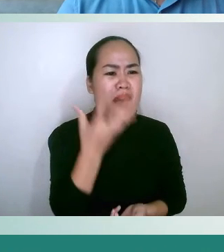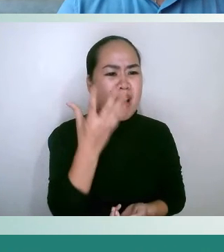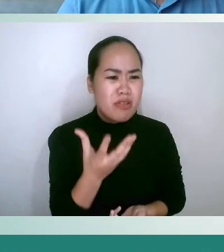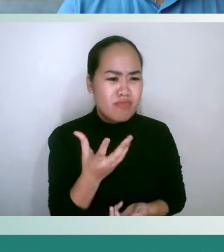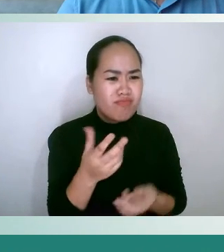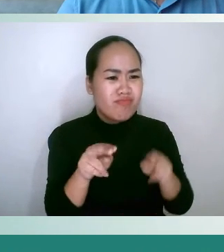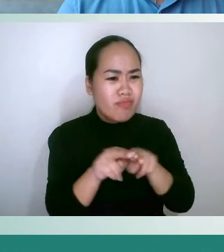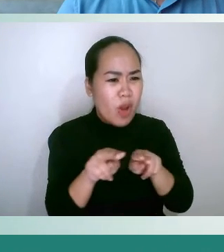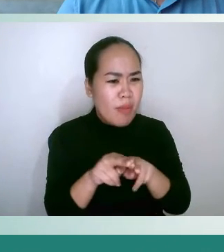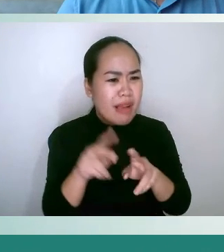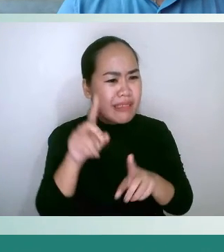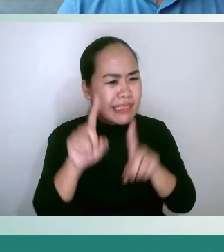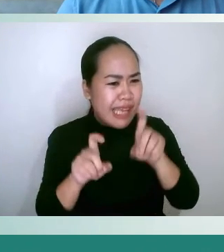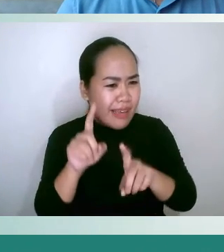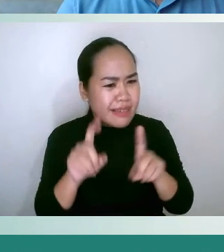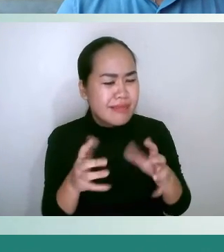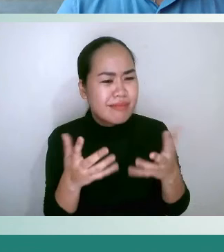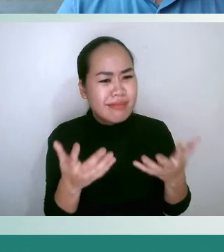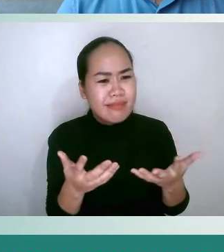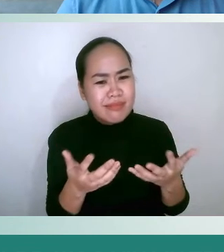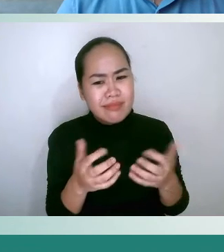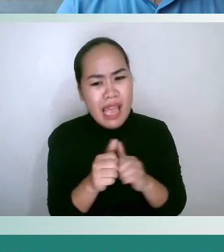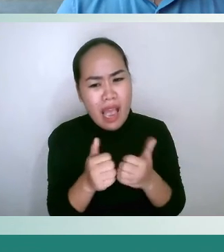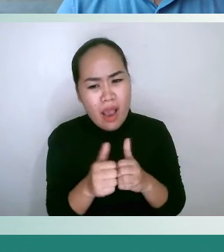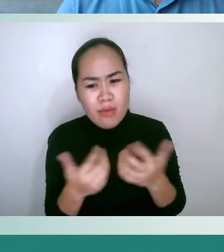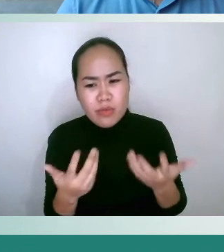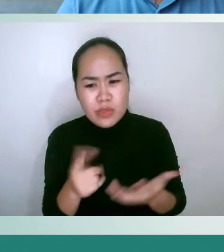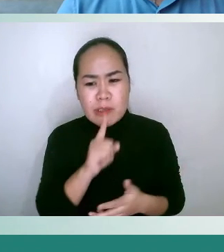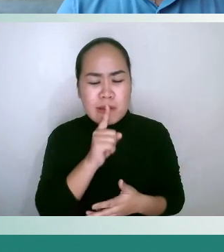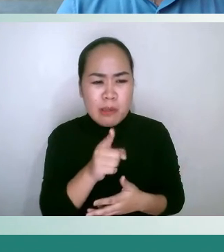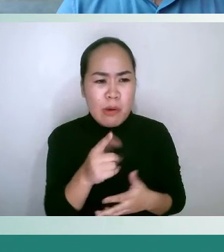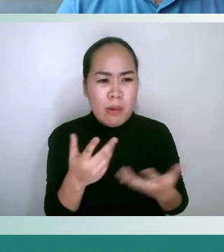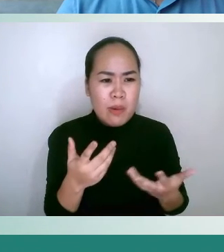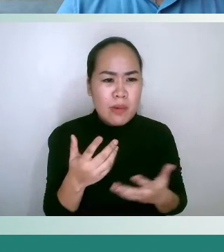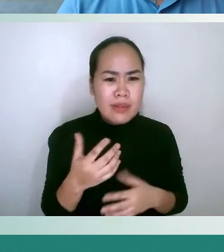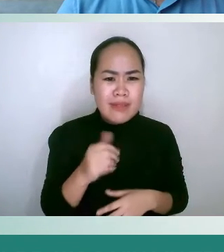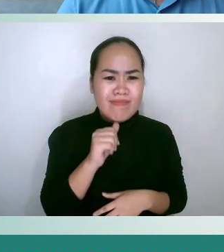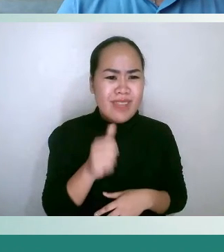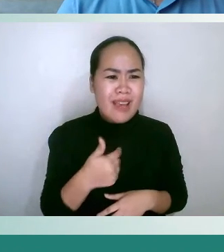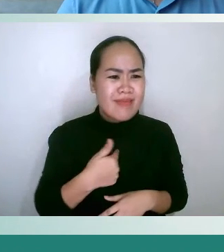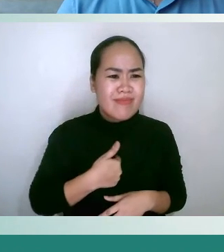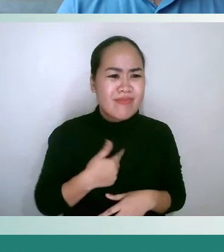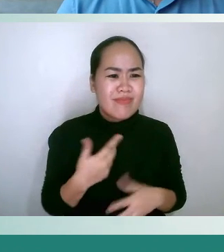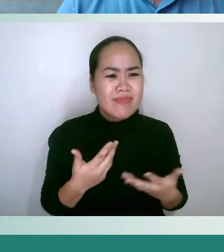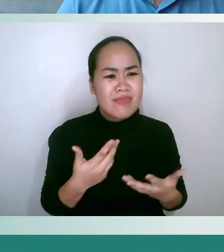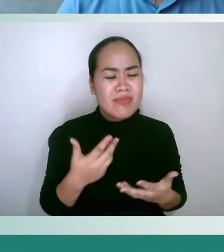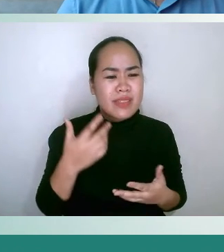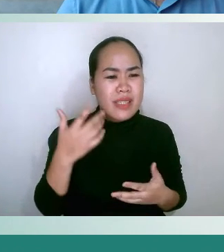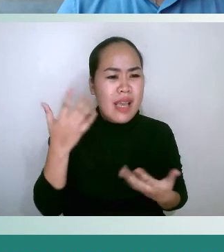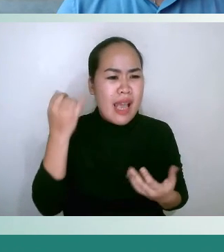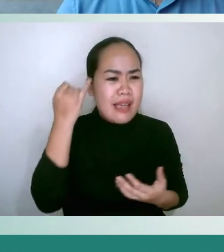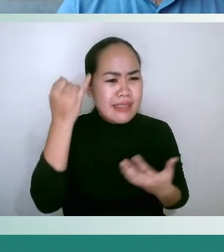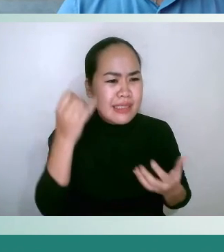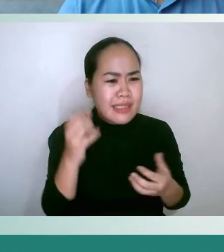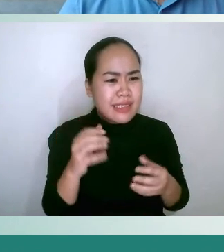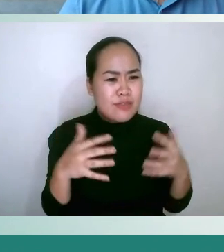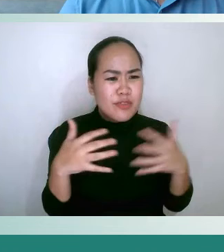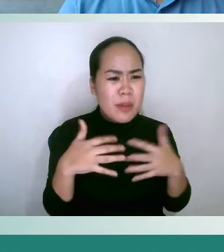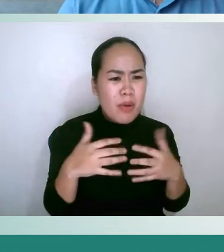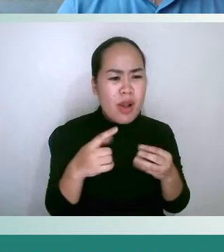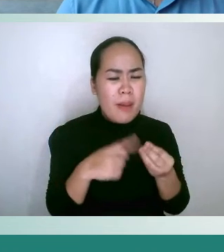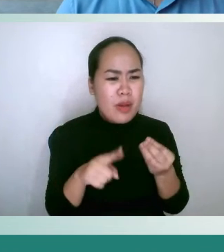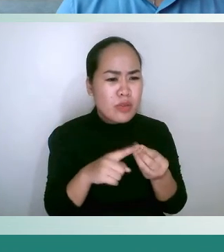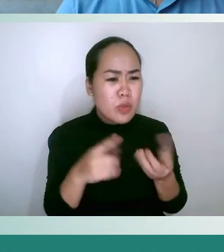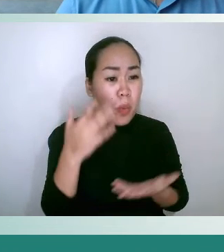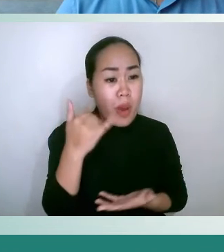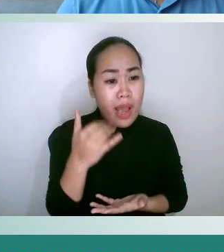and the unknown. I think the ones with who are not so literate are fearful because once